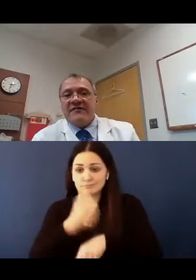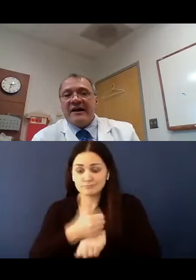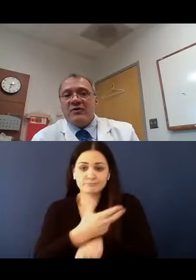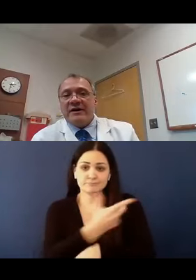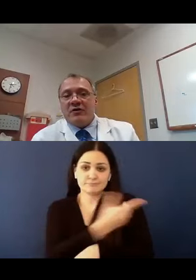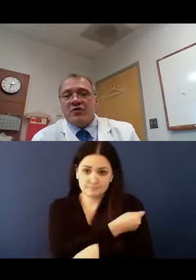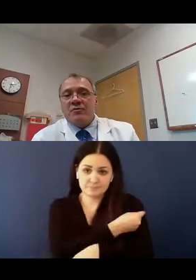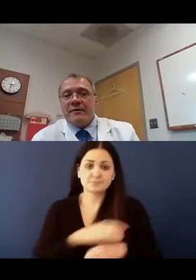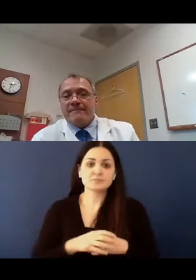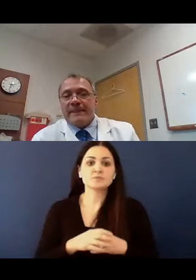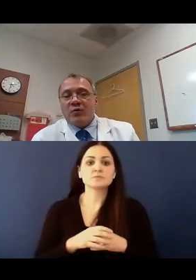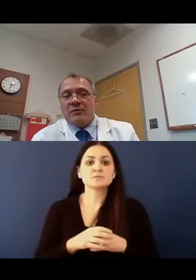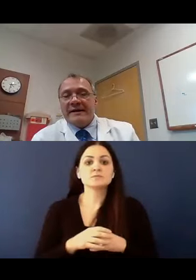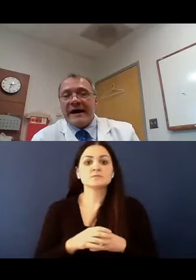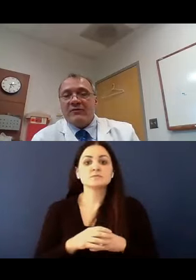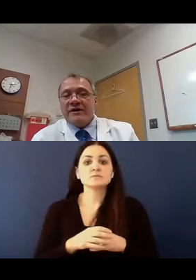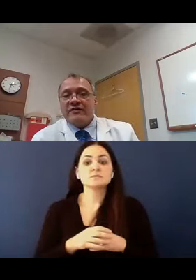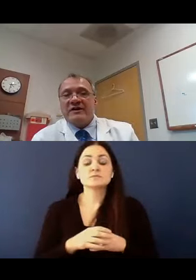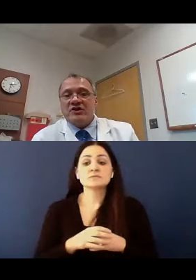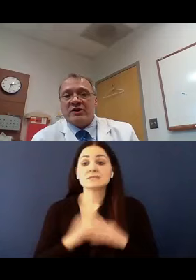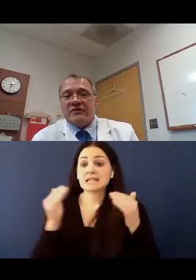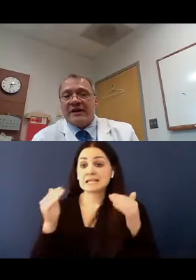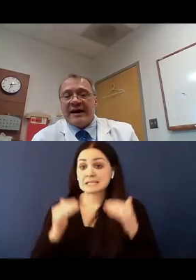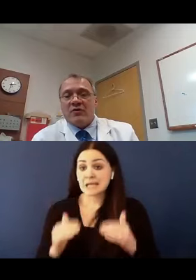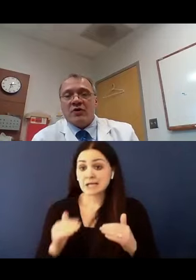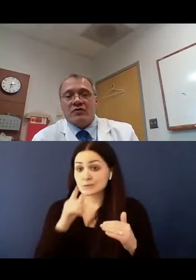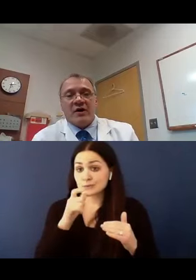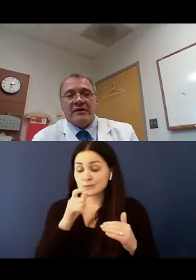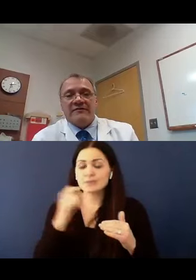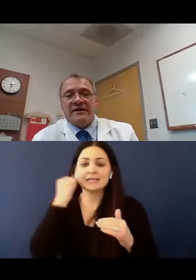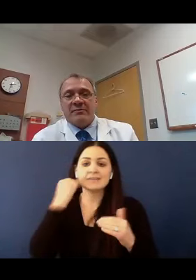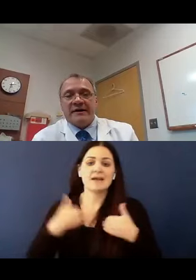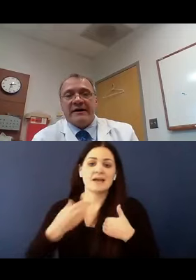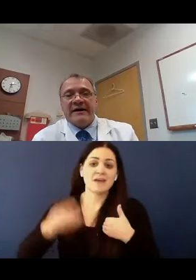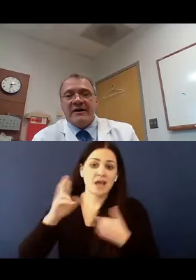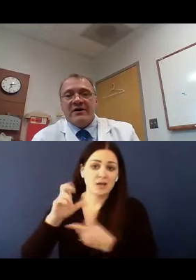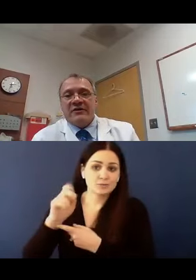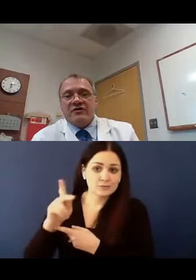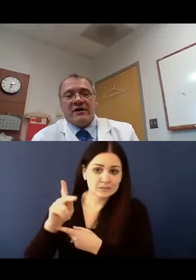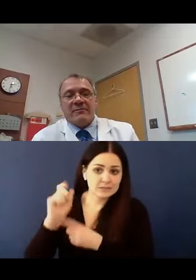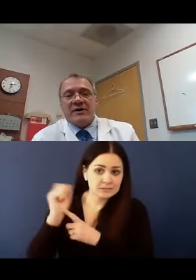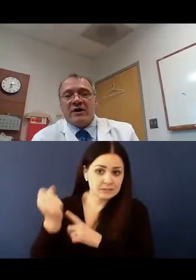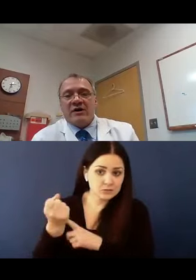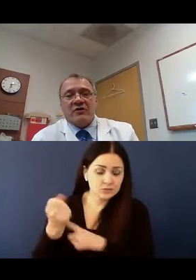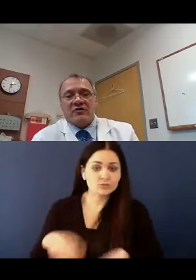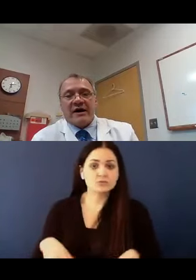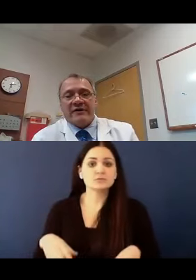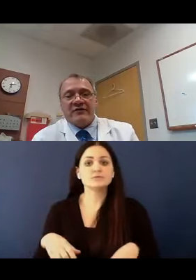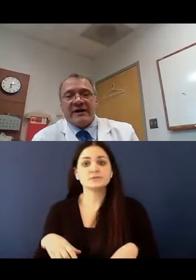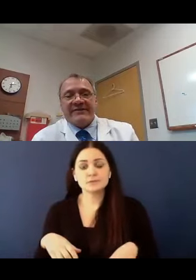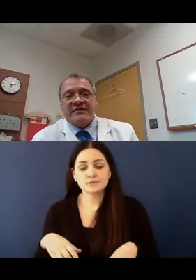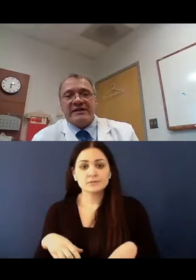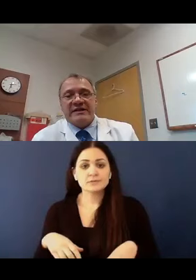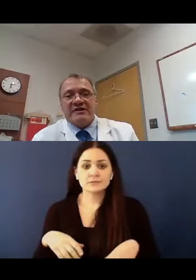The following group will be high-risk conditions, and I won't go through all of these, but those are pretty well